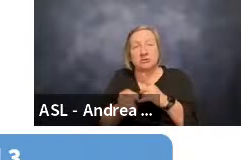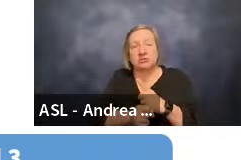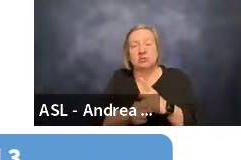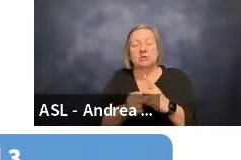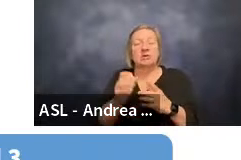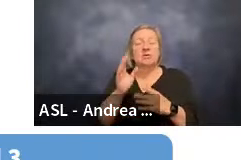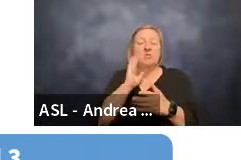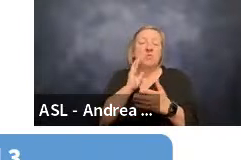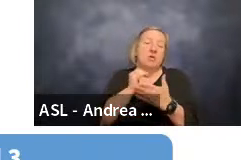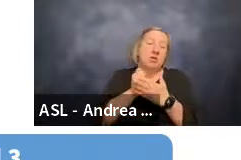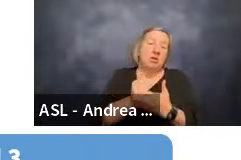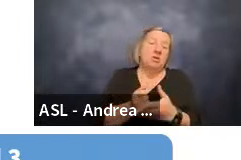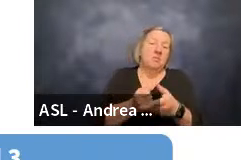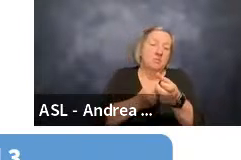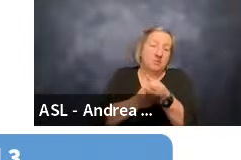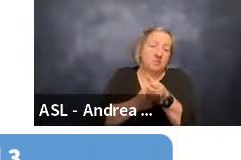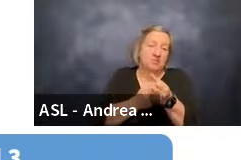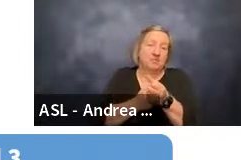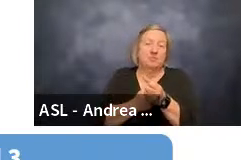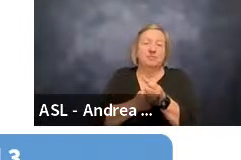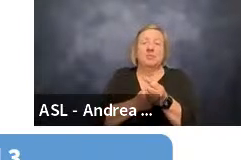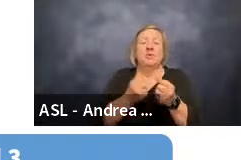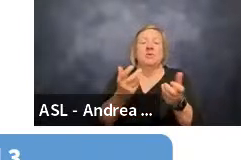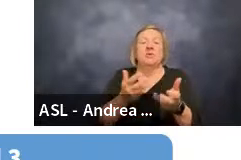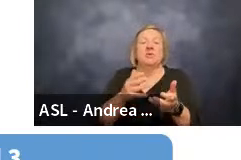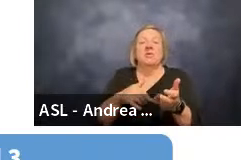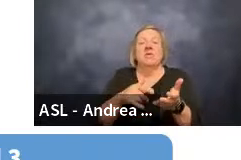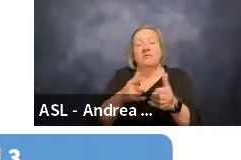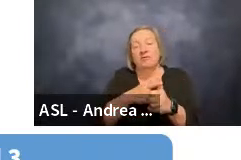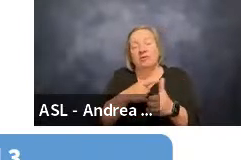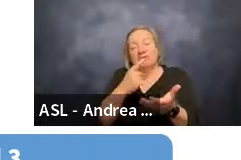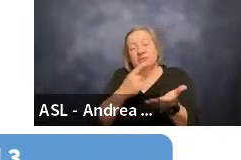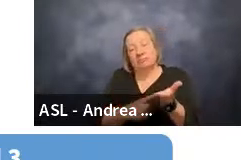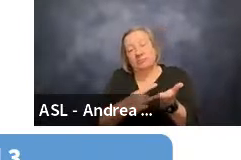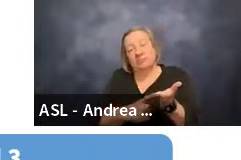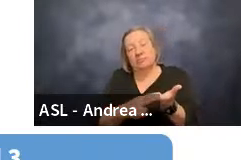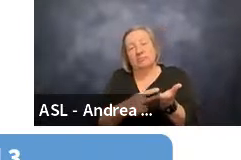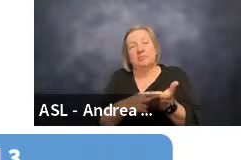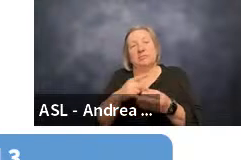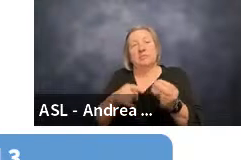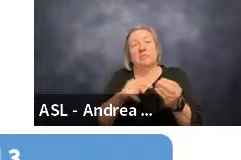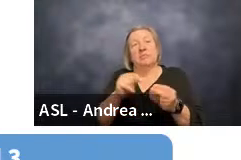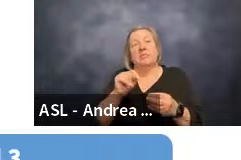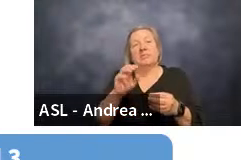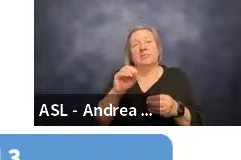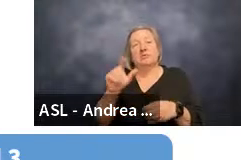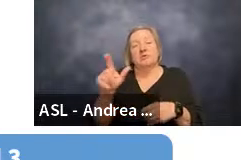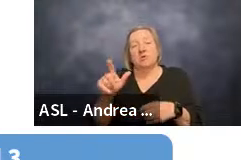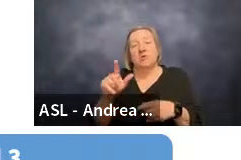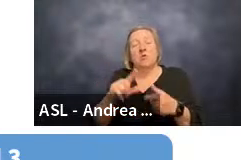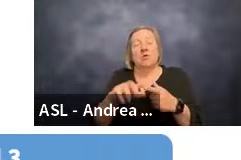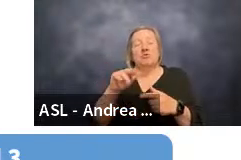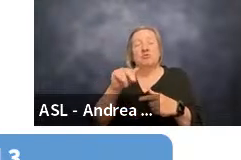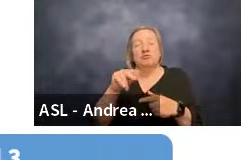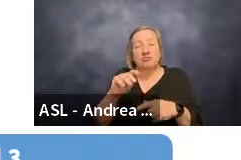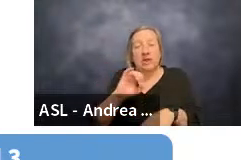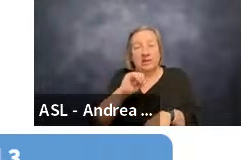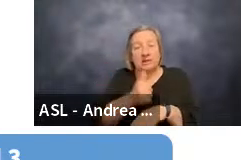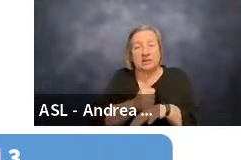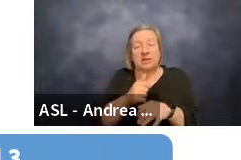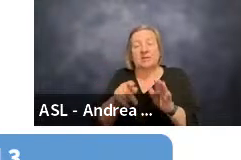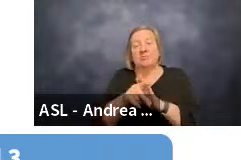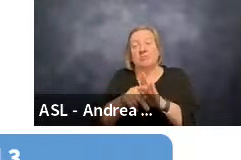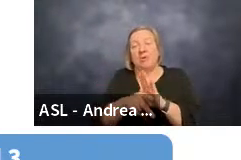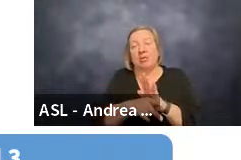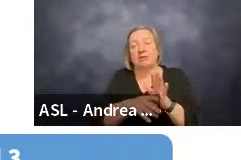help support really some of the initial discussions around toll rate setting and policy development. So